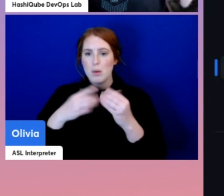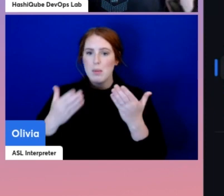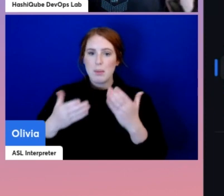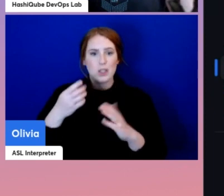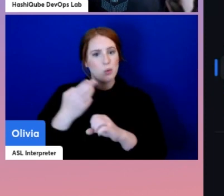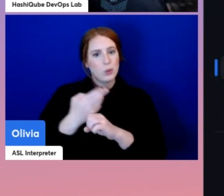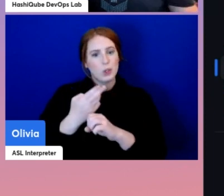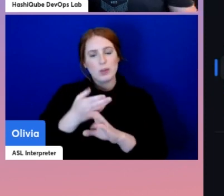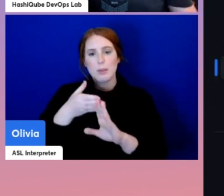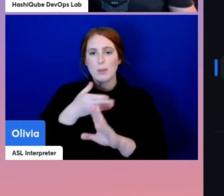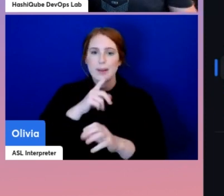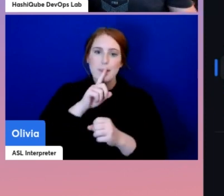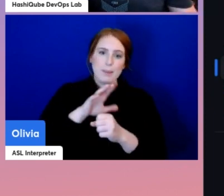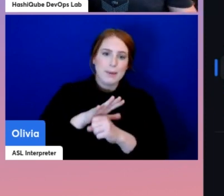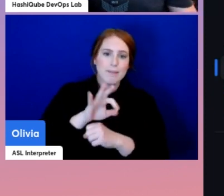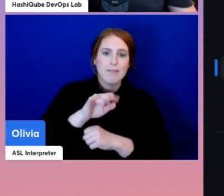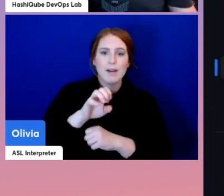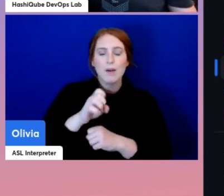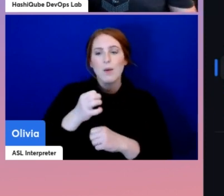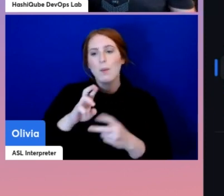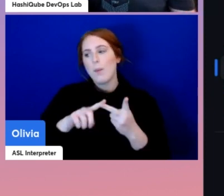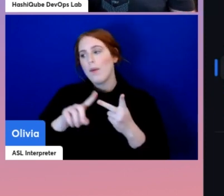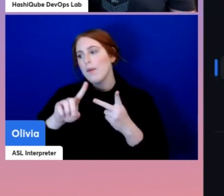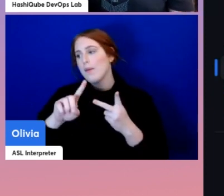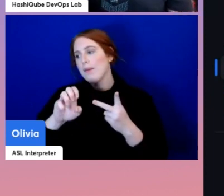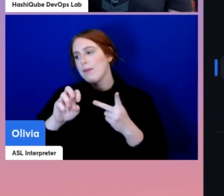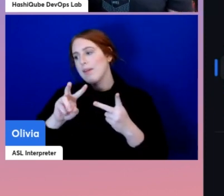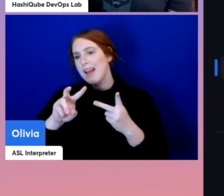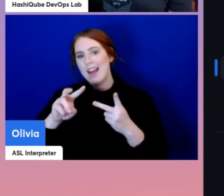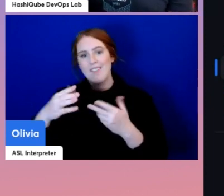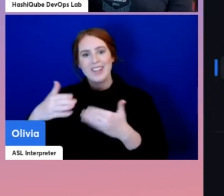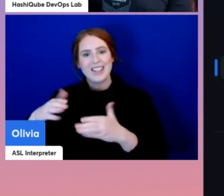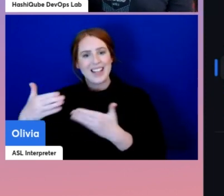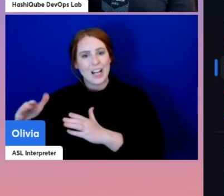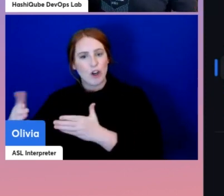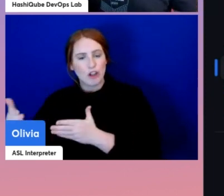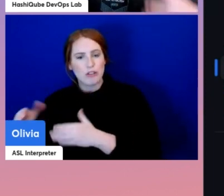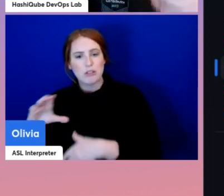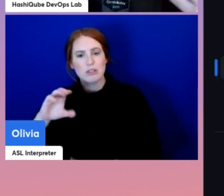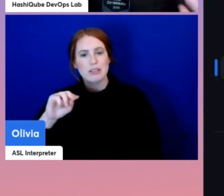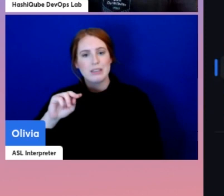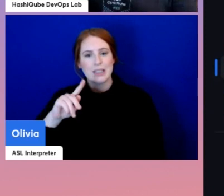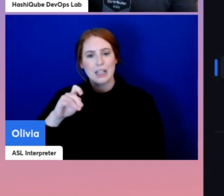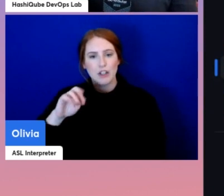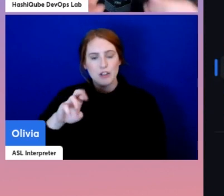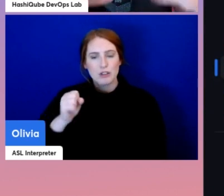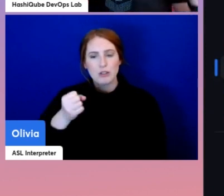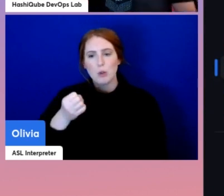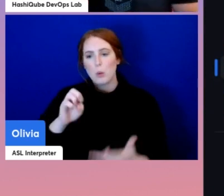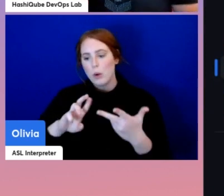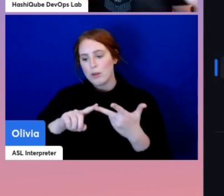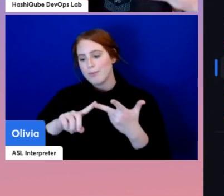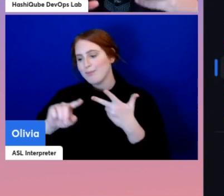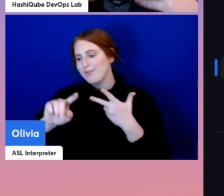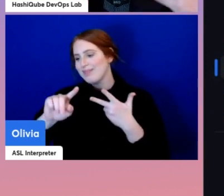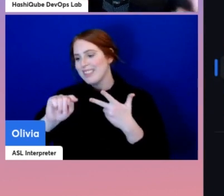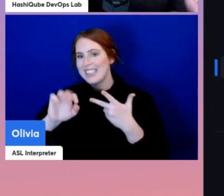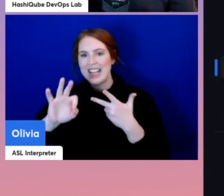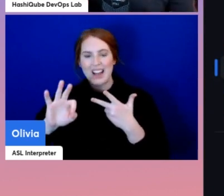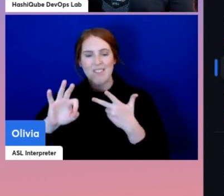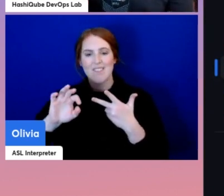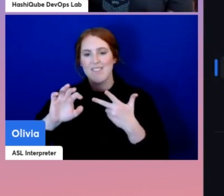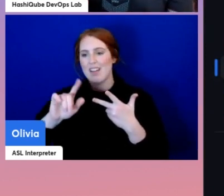you're using dev containers. Let's say you have TFEnv. All of these files